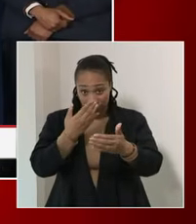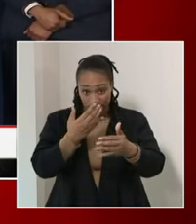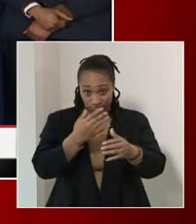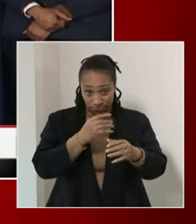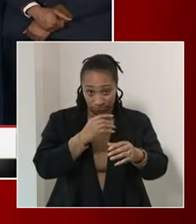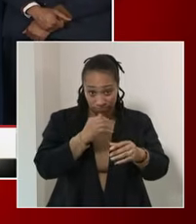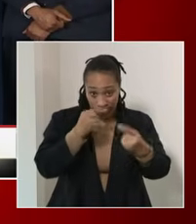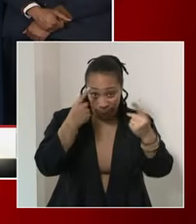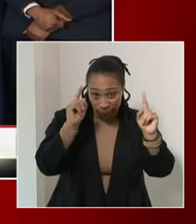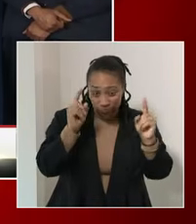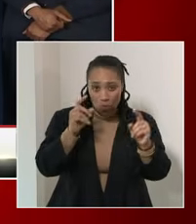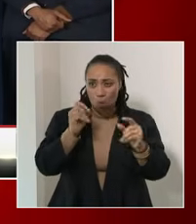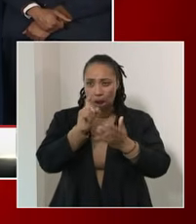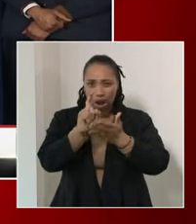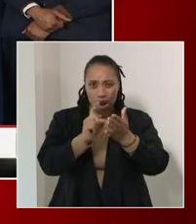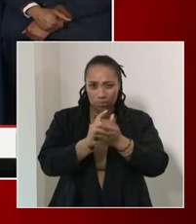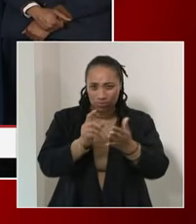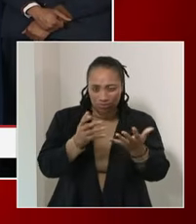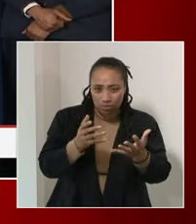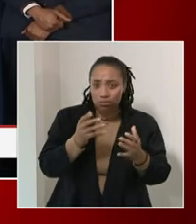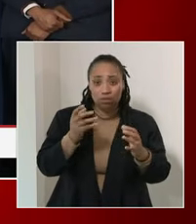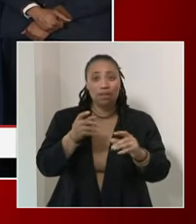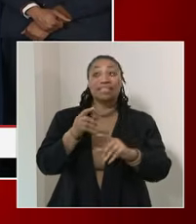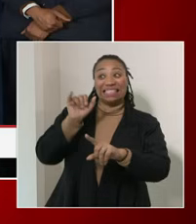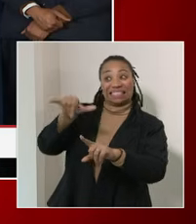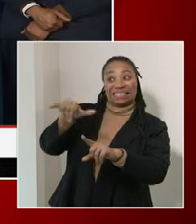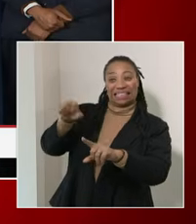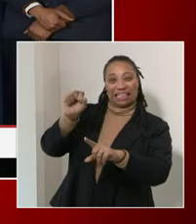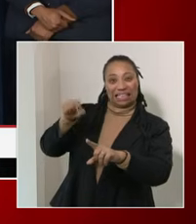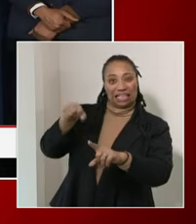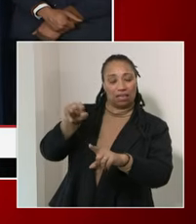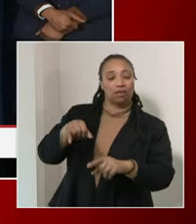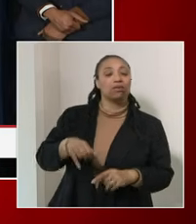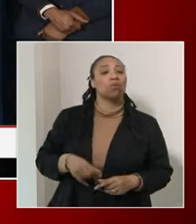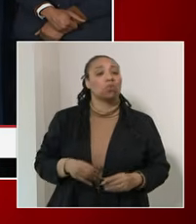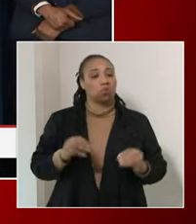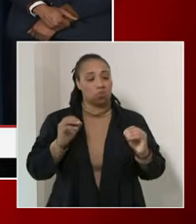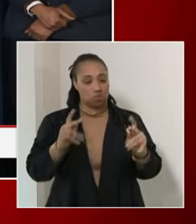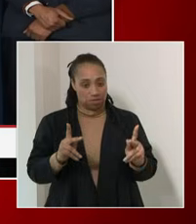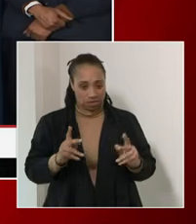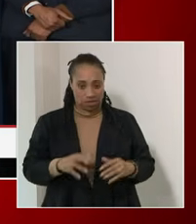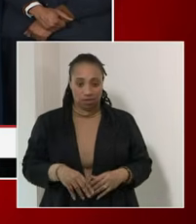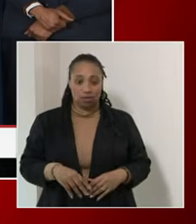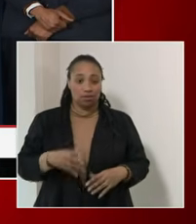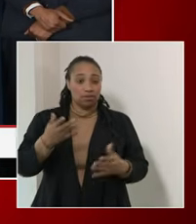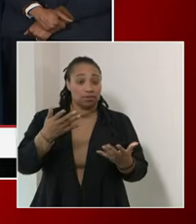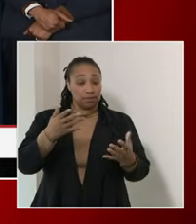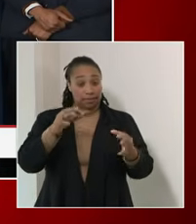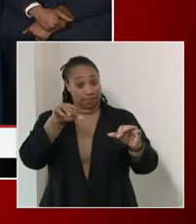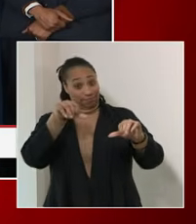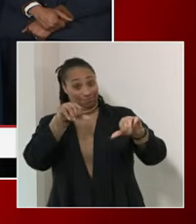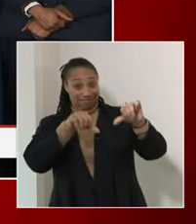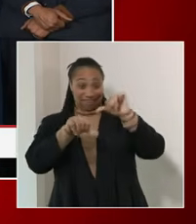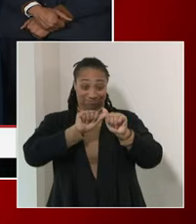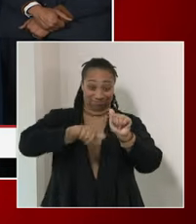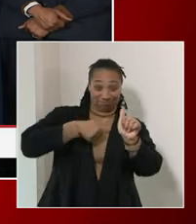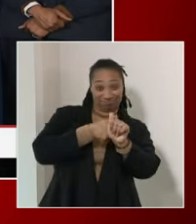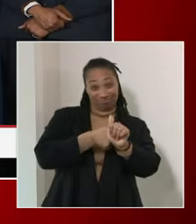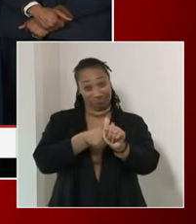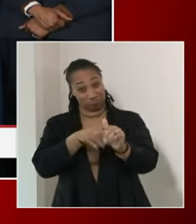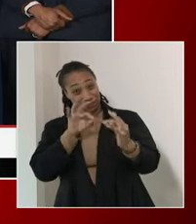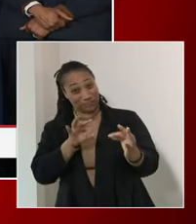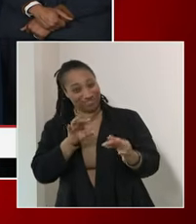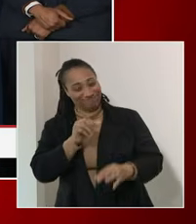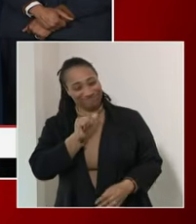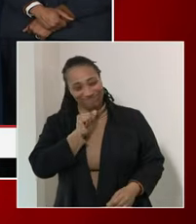I can't tell you that it's all science, but these are the factors. First, can we get open? It